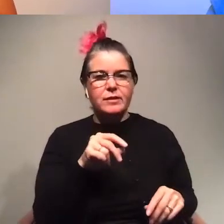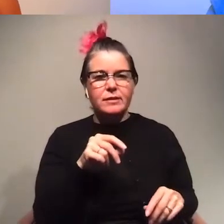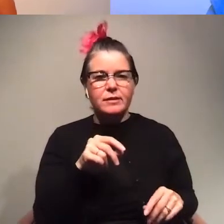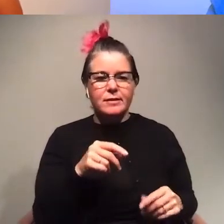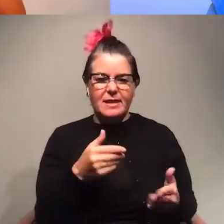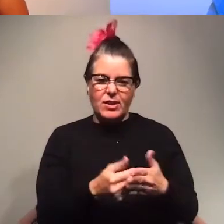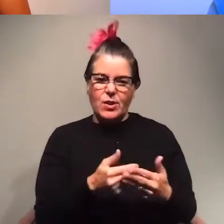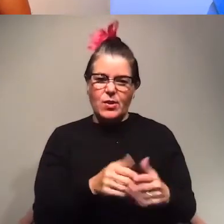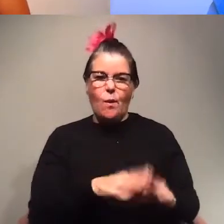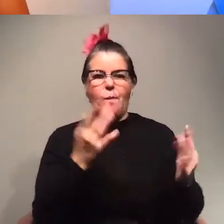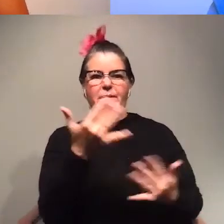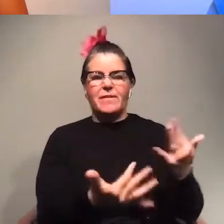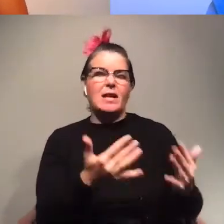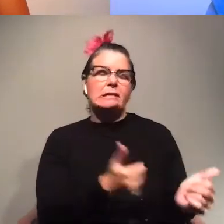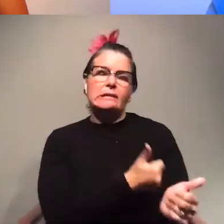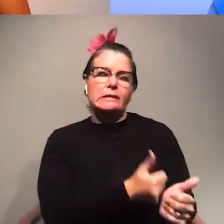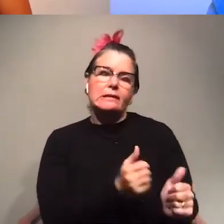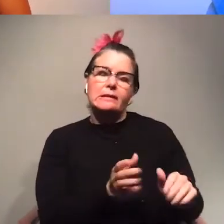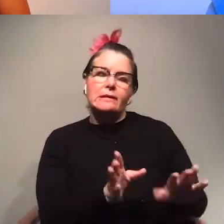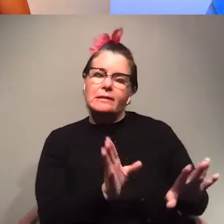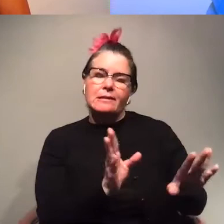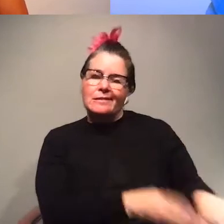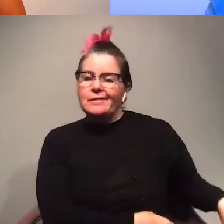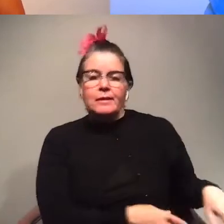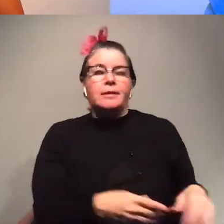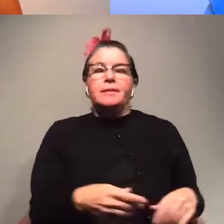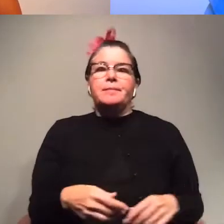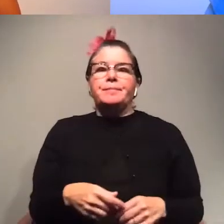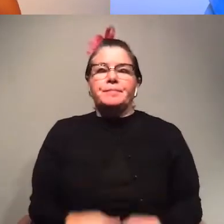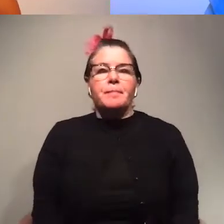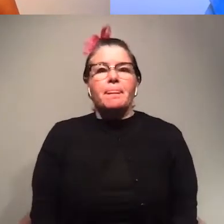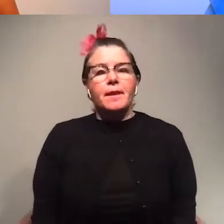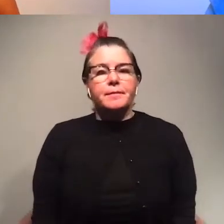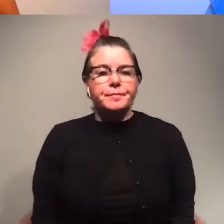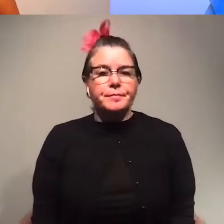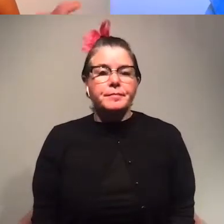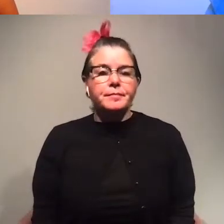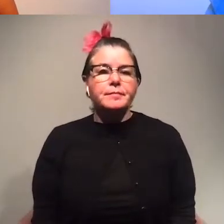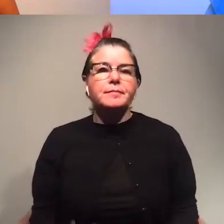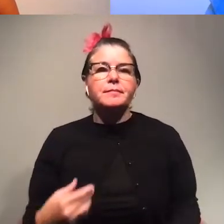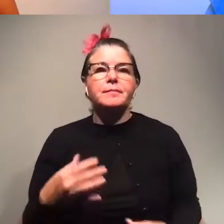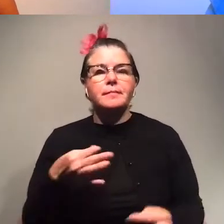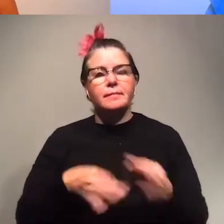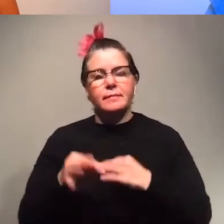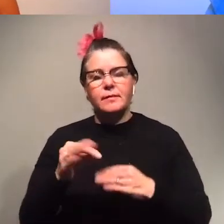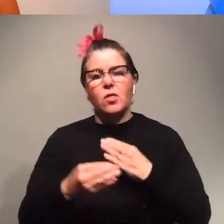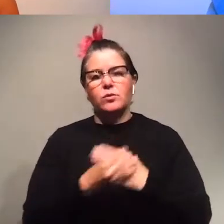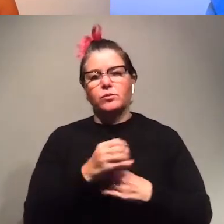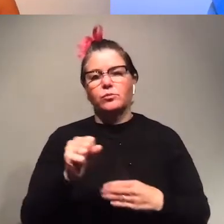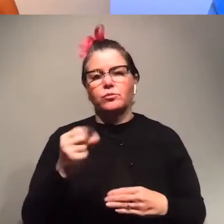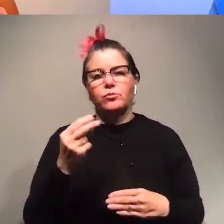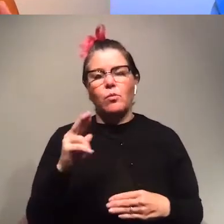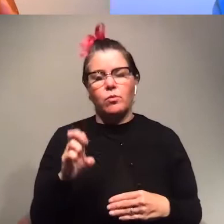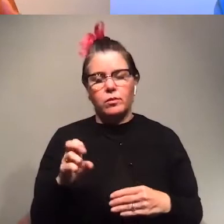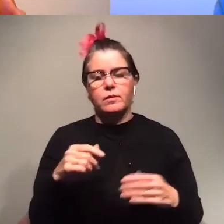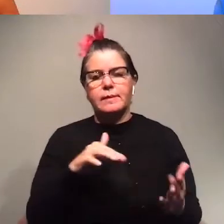fire. So didn't end up working out the way I wanted it to. But I ended up doing something on the shoreline instead, and